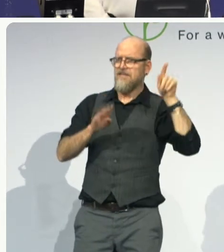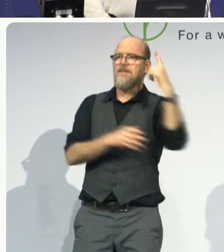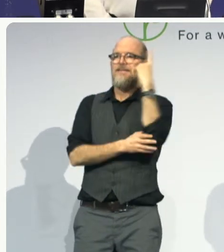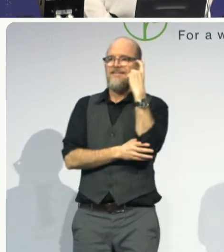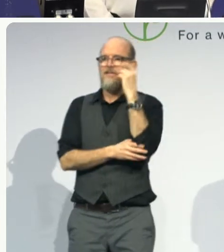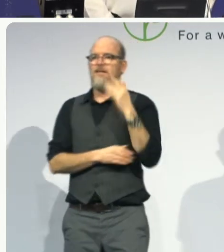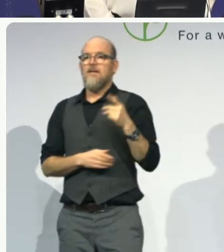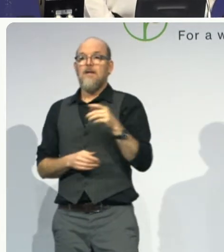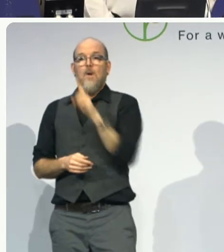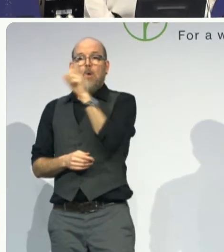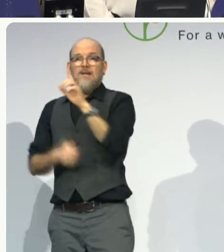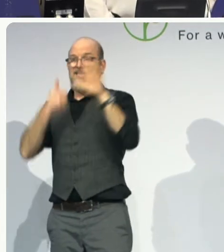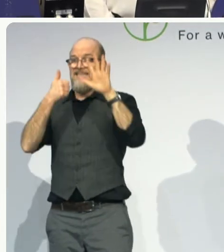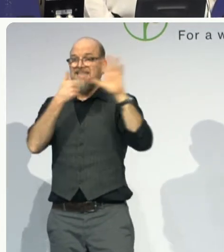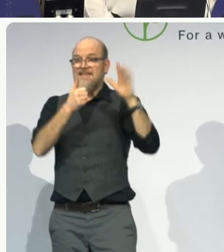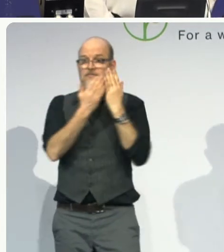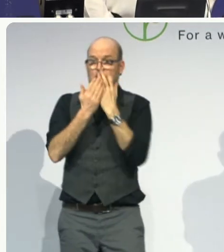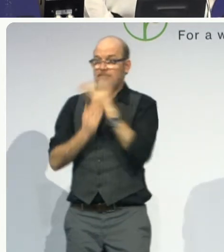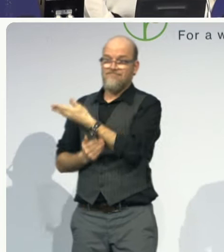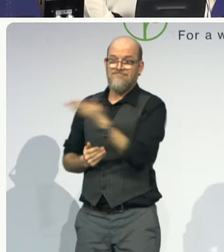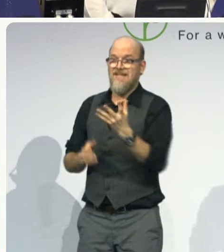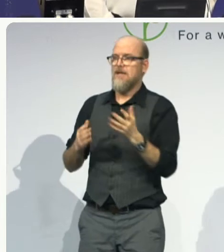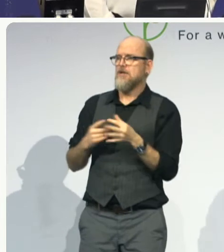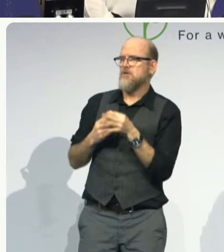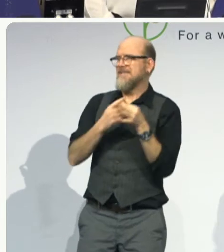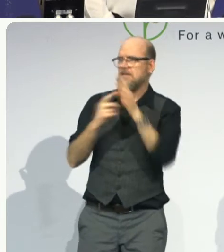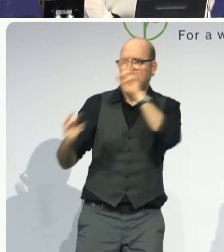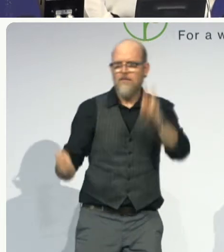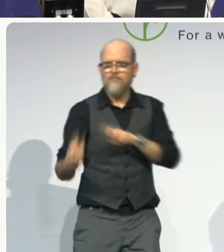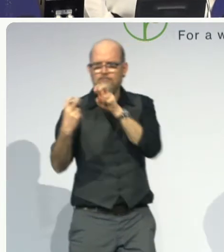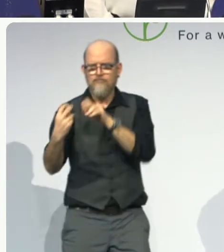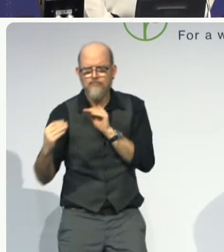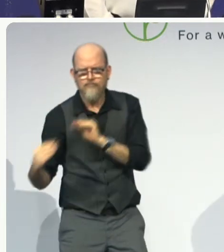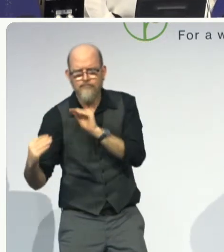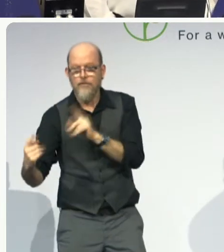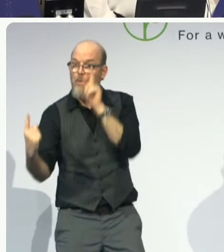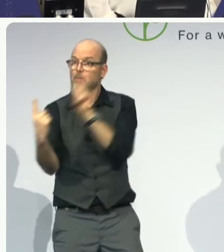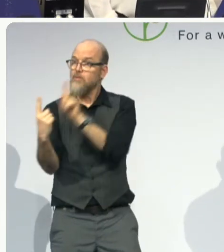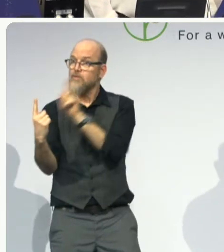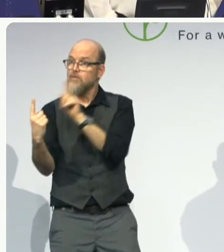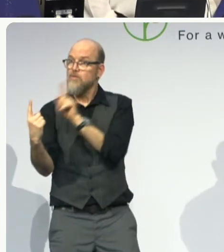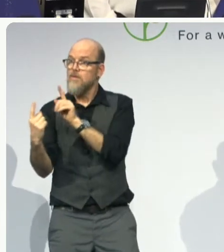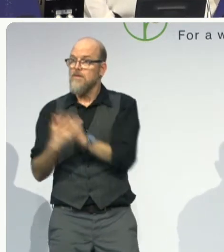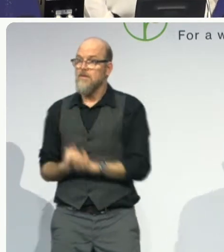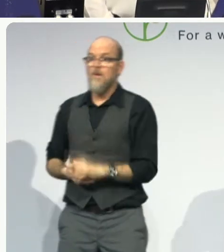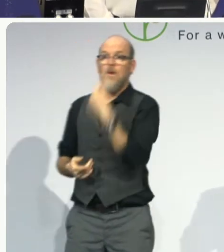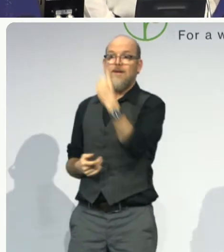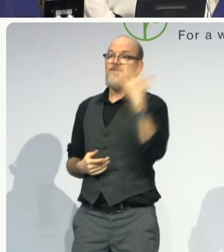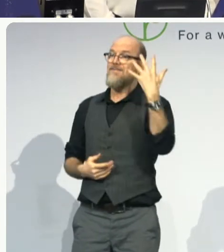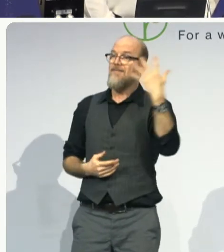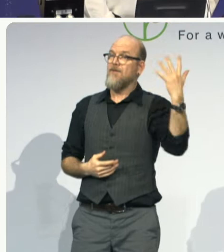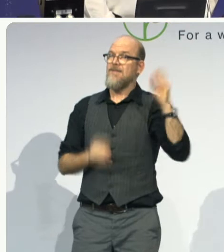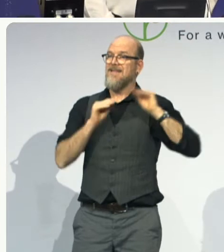participated in trainings on inclusive reading and writing methodologies, language strengthening strategies, and early intervention therapy. This year,